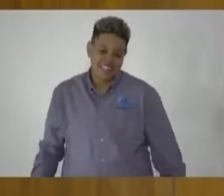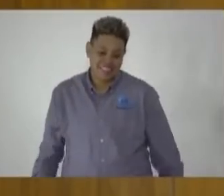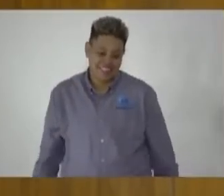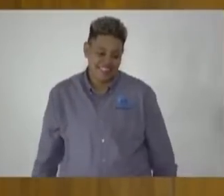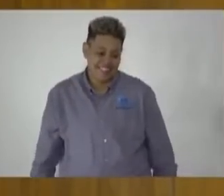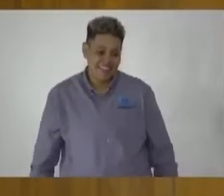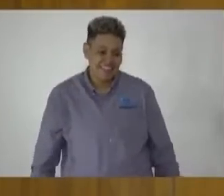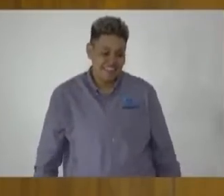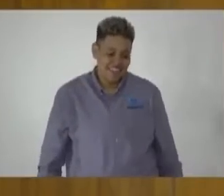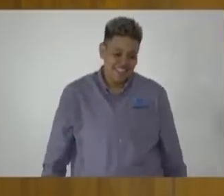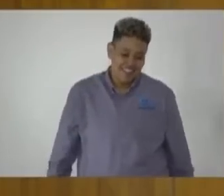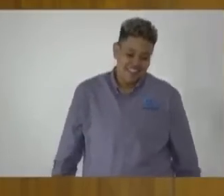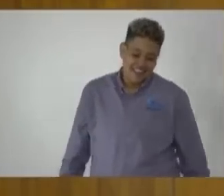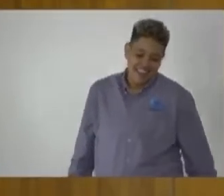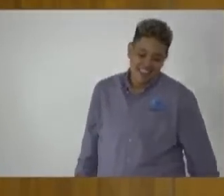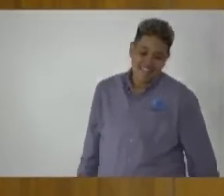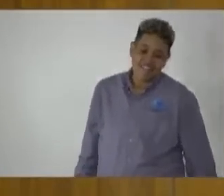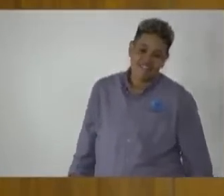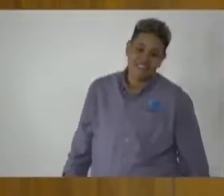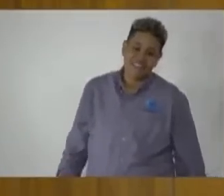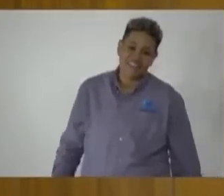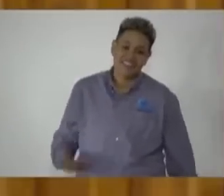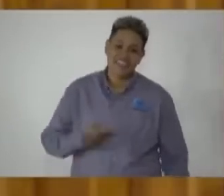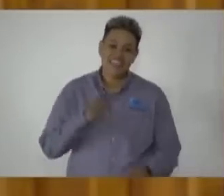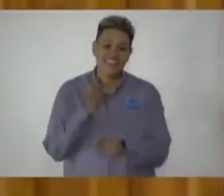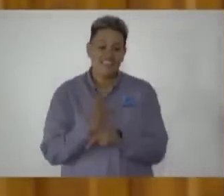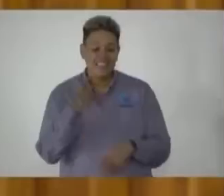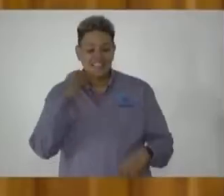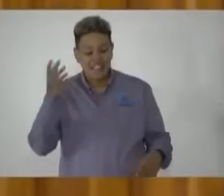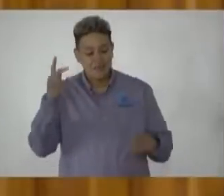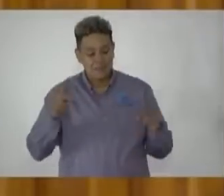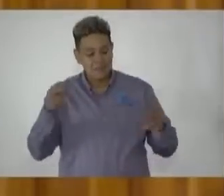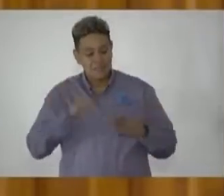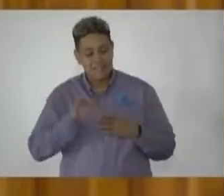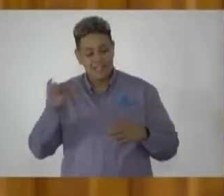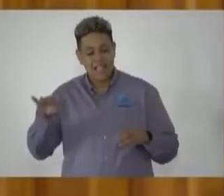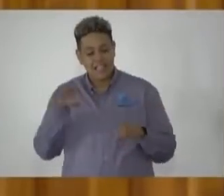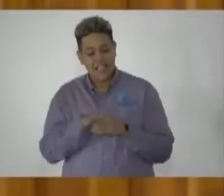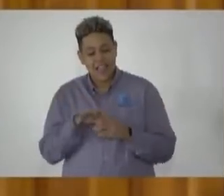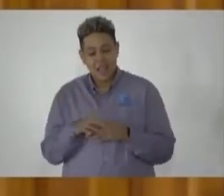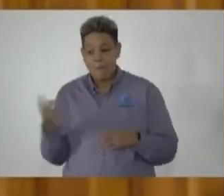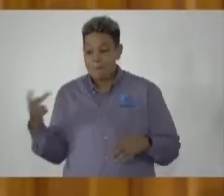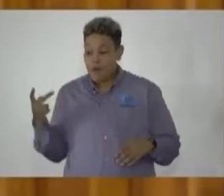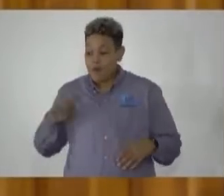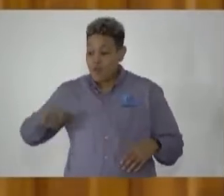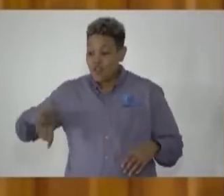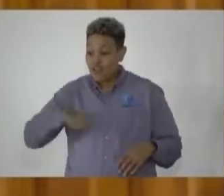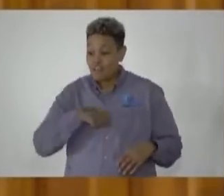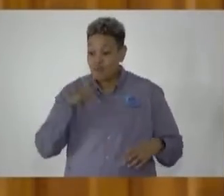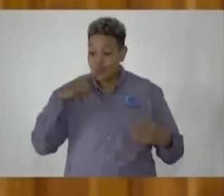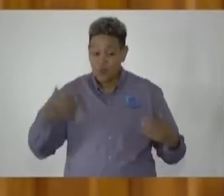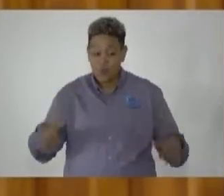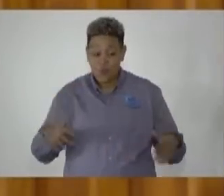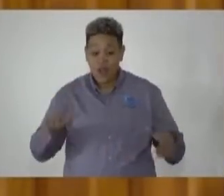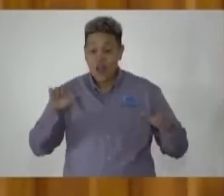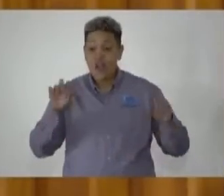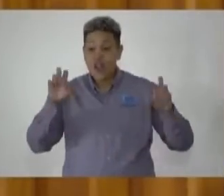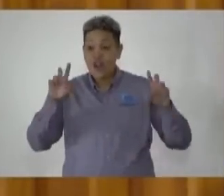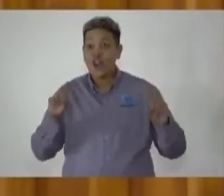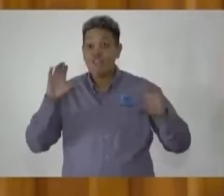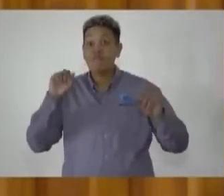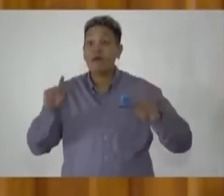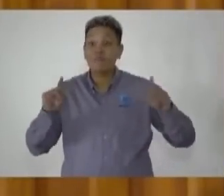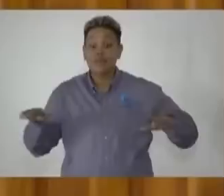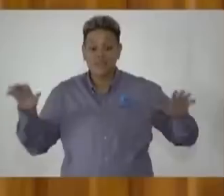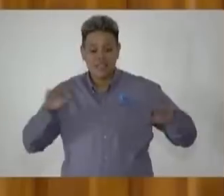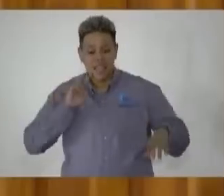national elections. I keep telling people that in that election, both of us were so loved by the